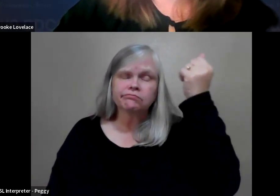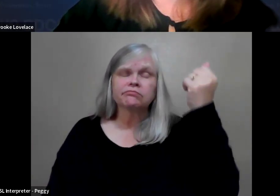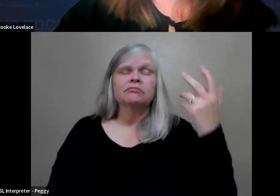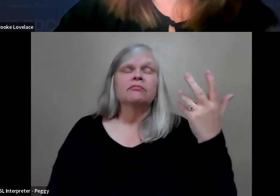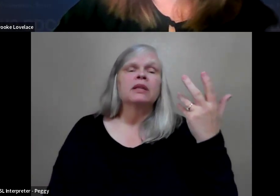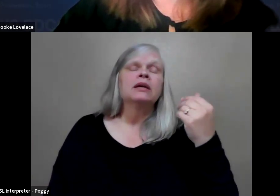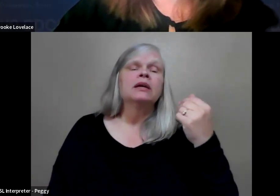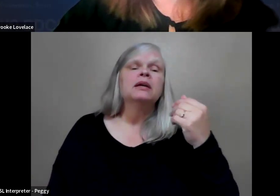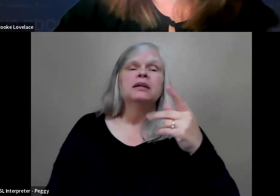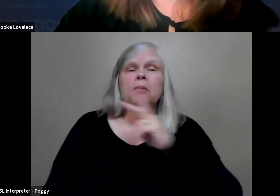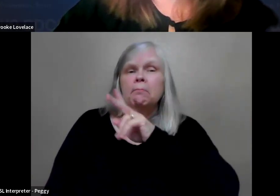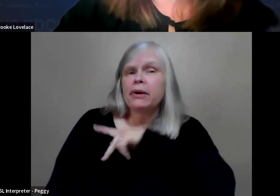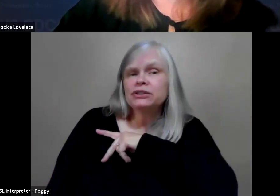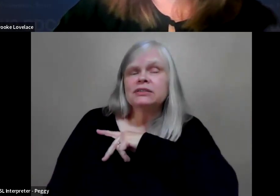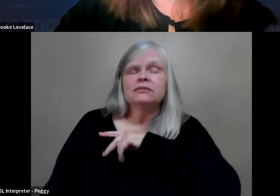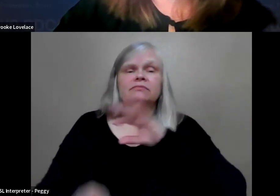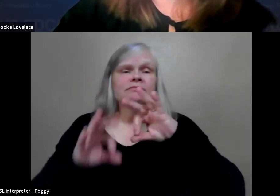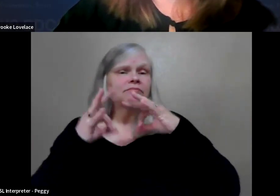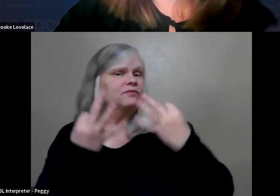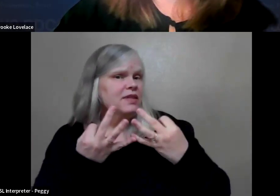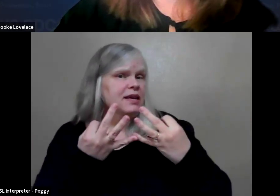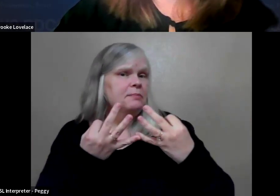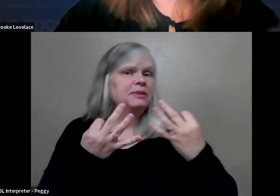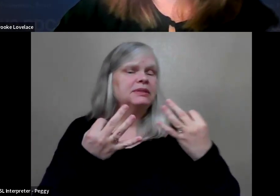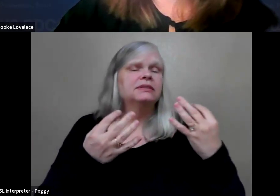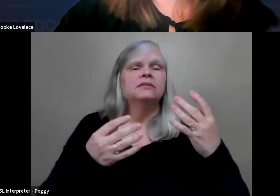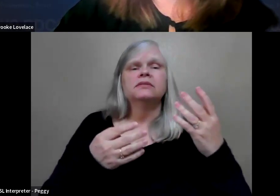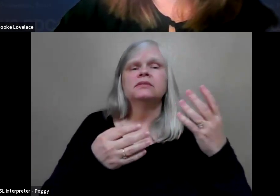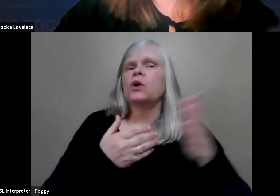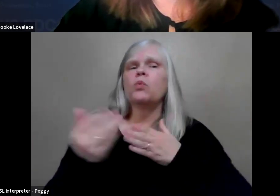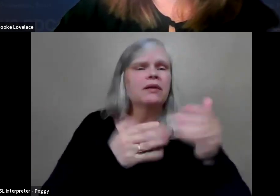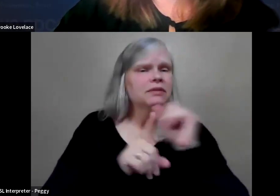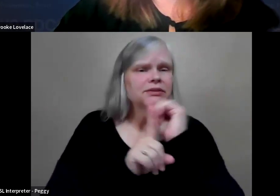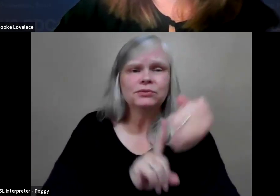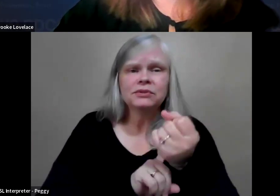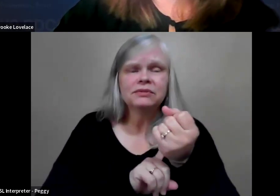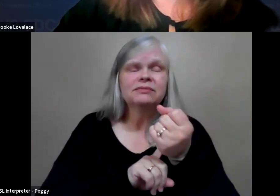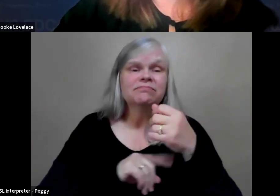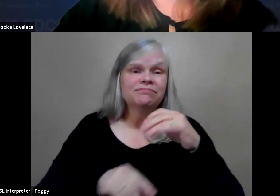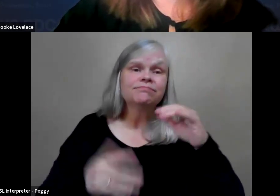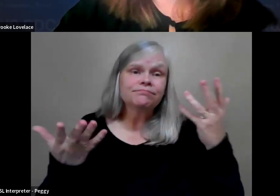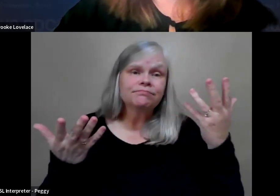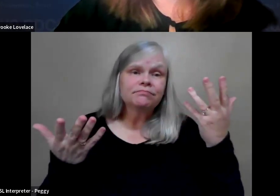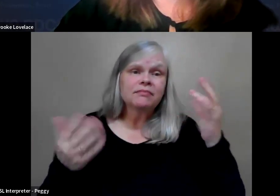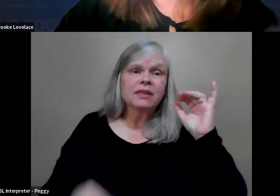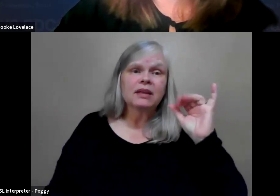personally, in our families or professionally, whatever the case may be. It is something that